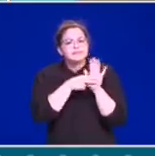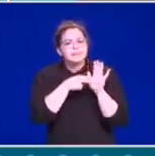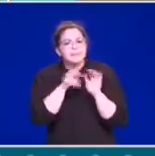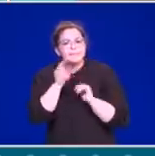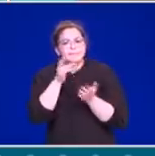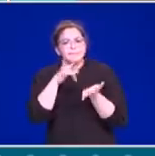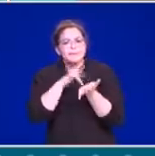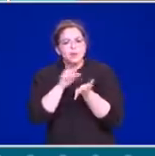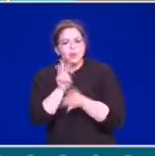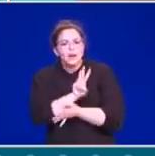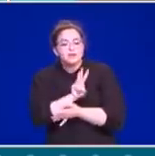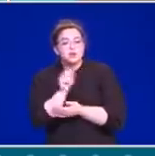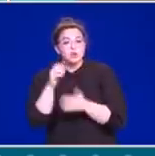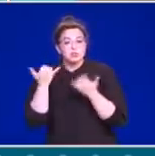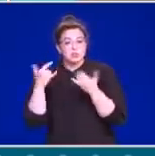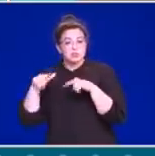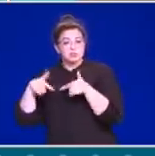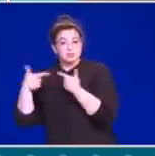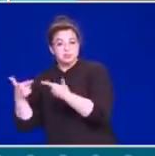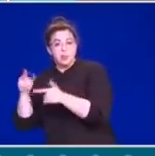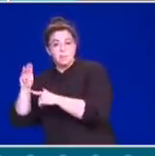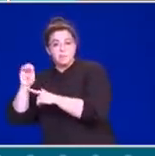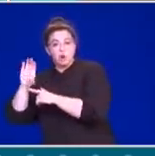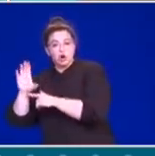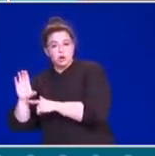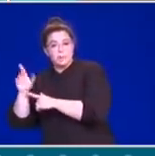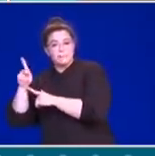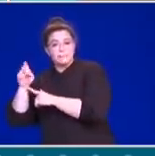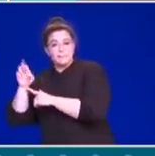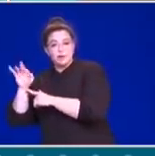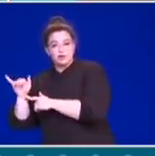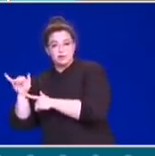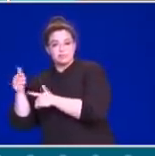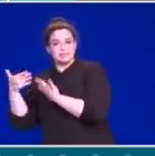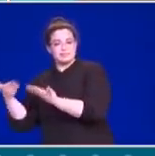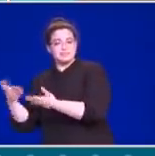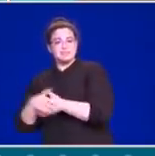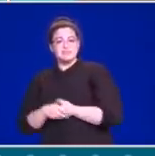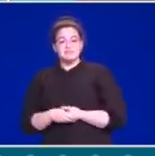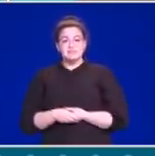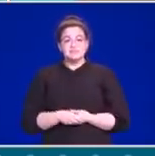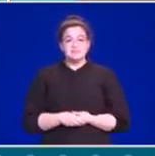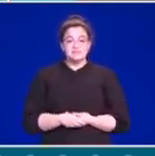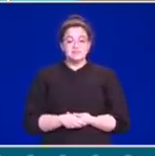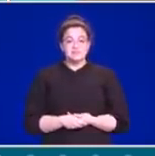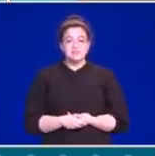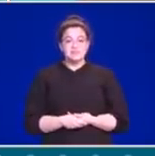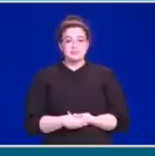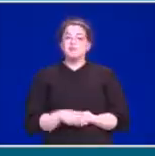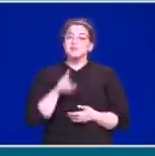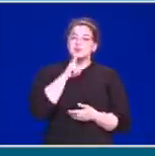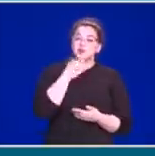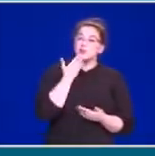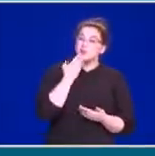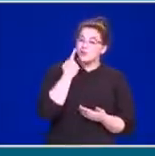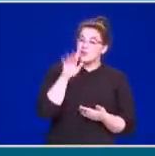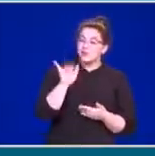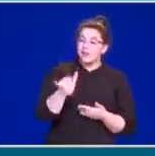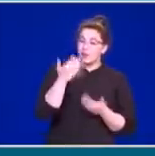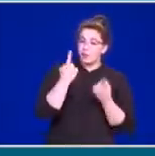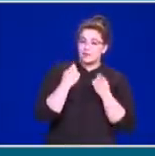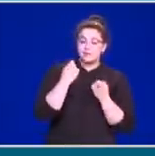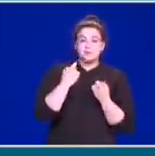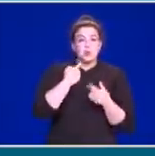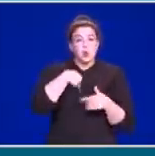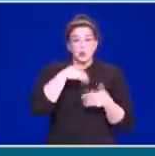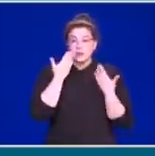toss that over to Mark Perry, the Population Division. Mark? Sure, thanks for that question. We don't